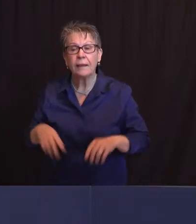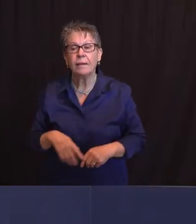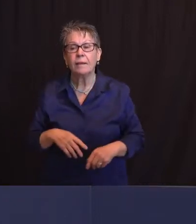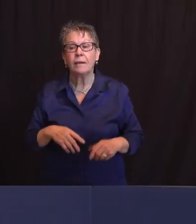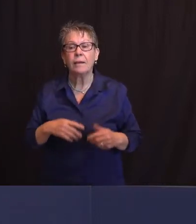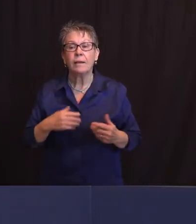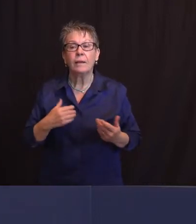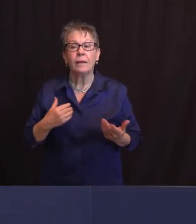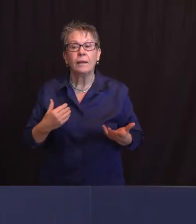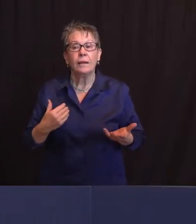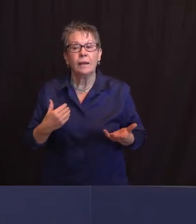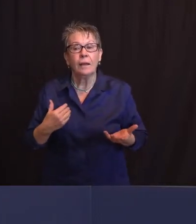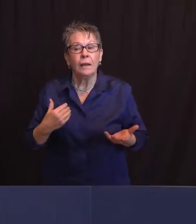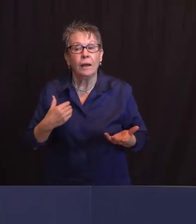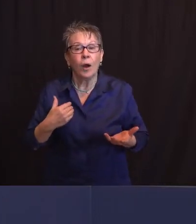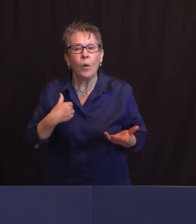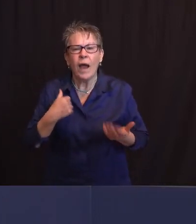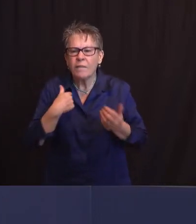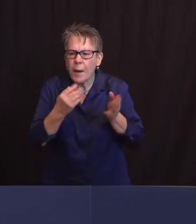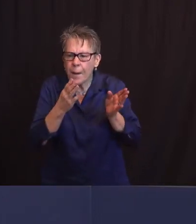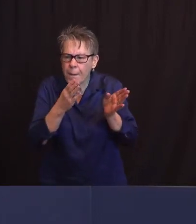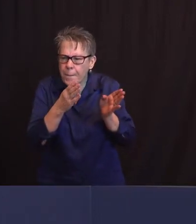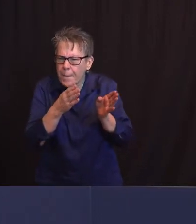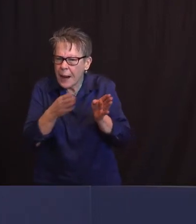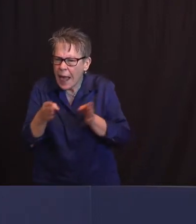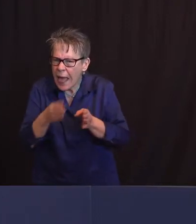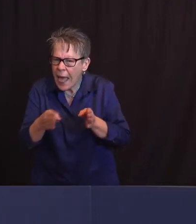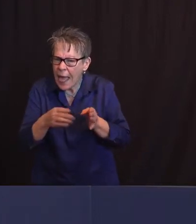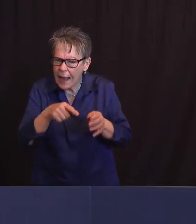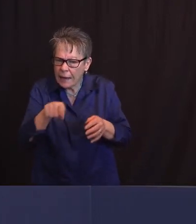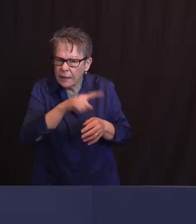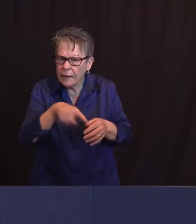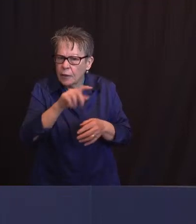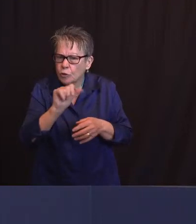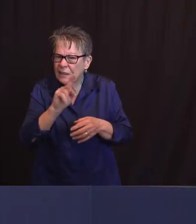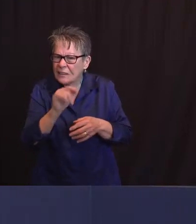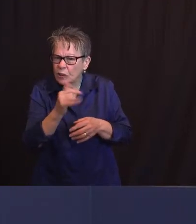we will not be caught without protective equipment